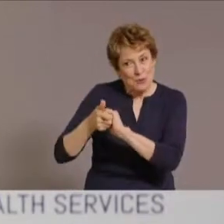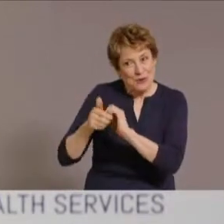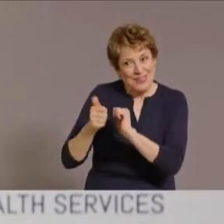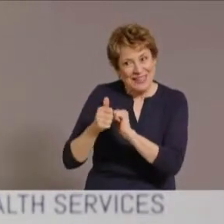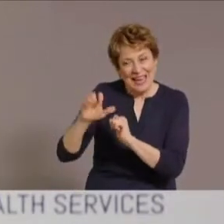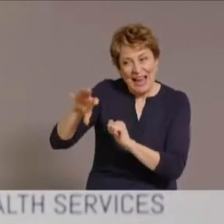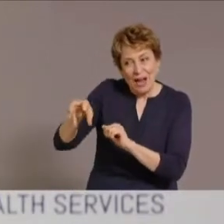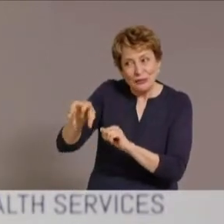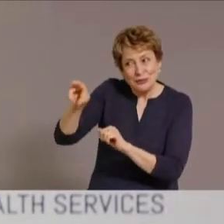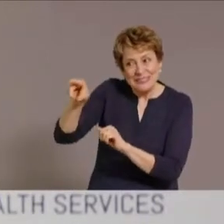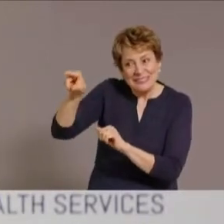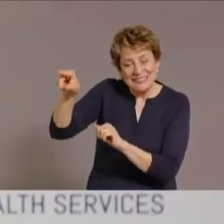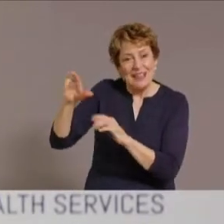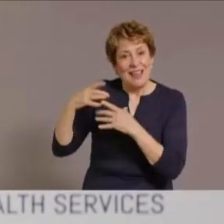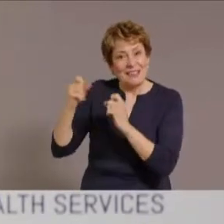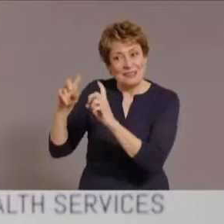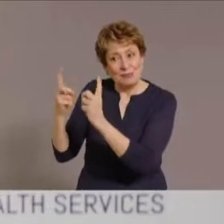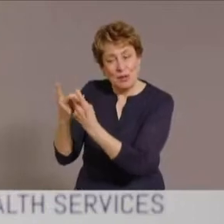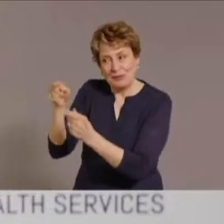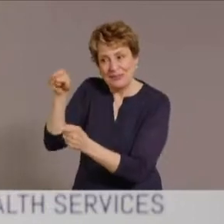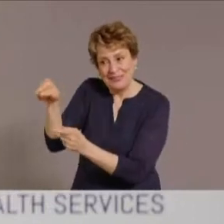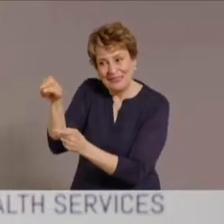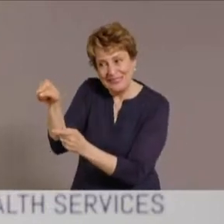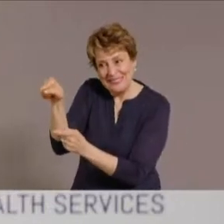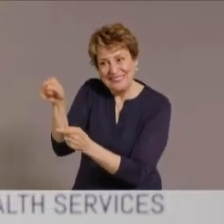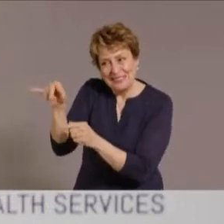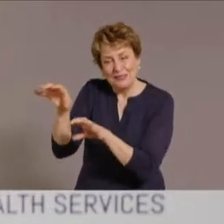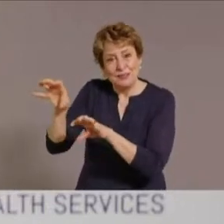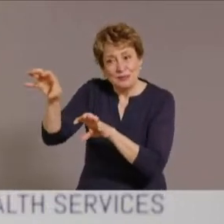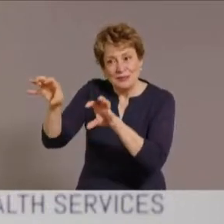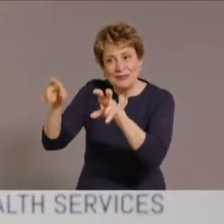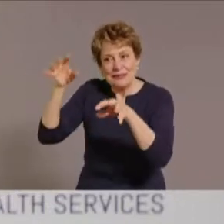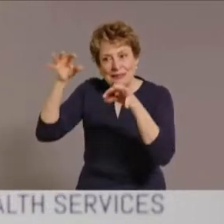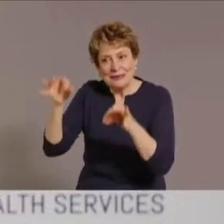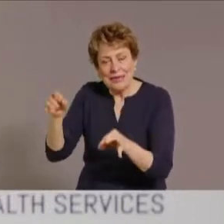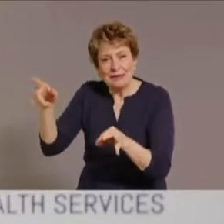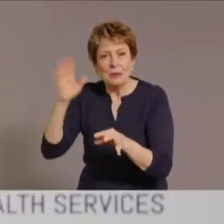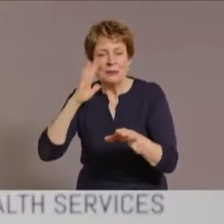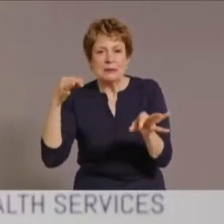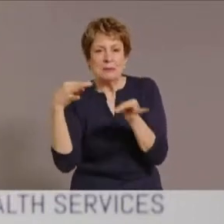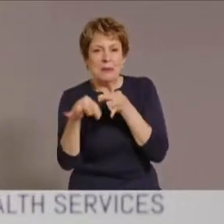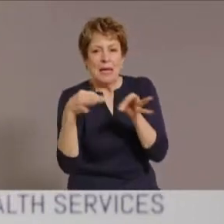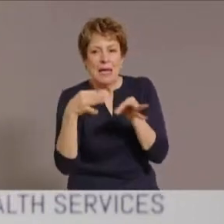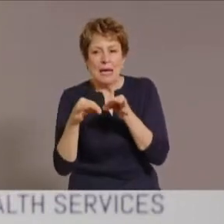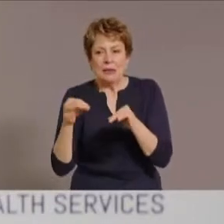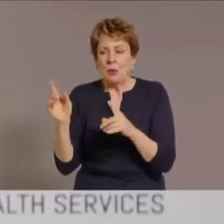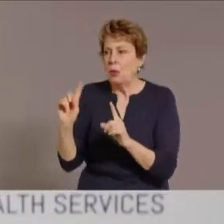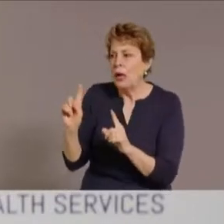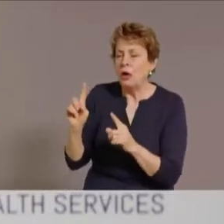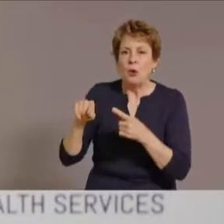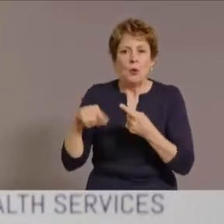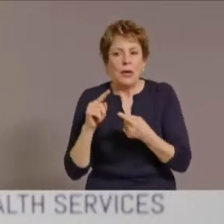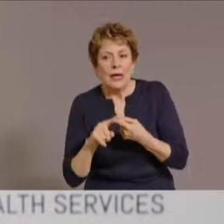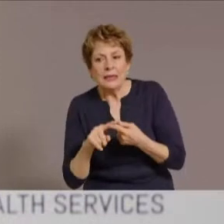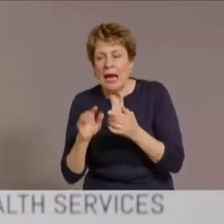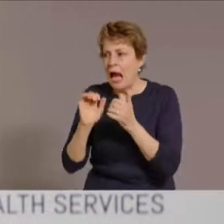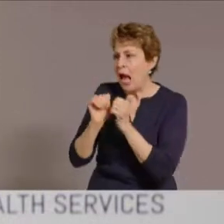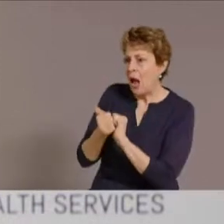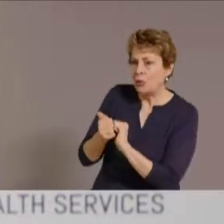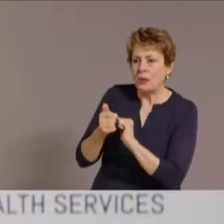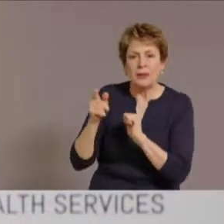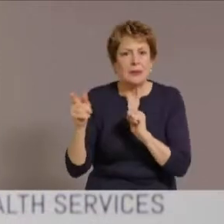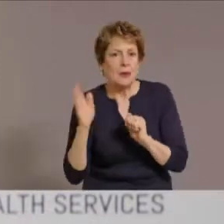do know that FEMA is working with Pima County to initiate 2 mobile clinics. It will go to 10